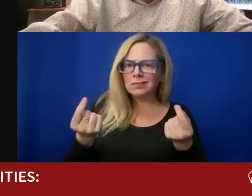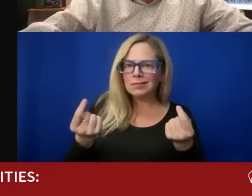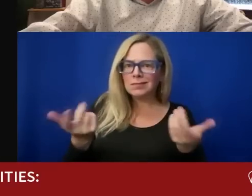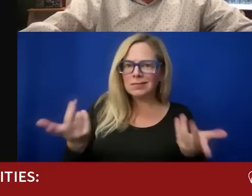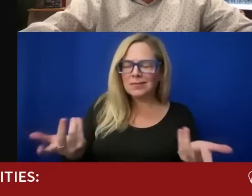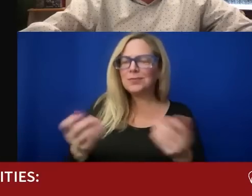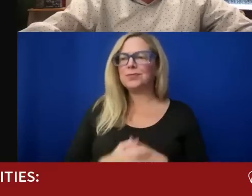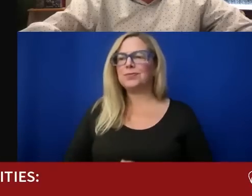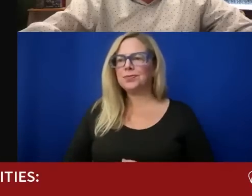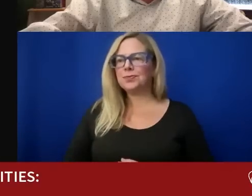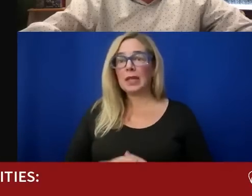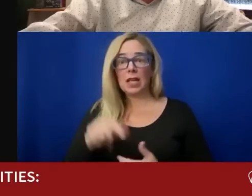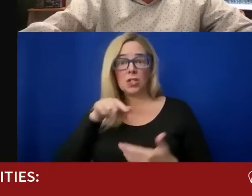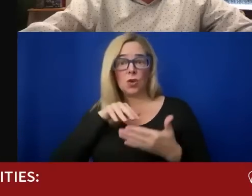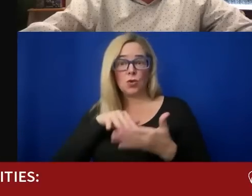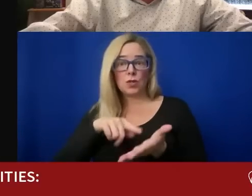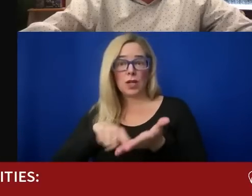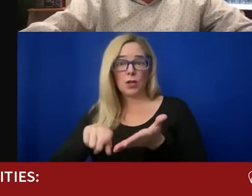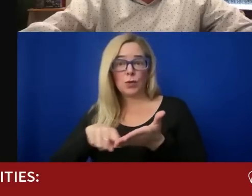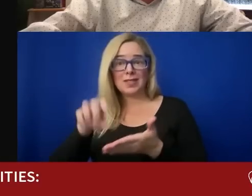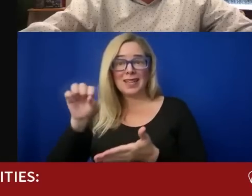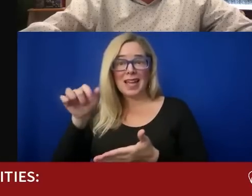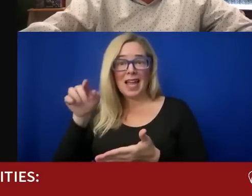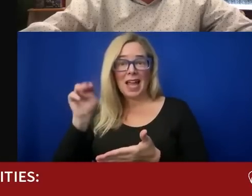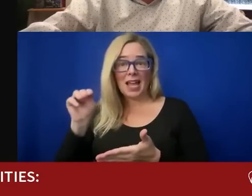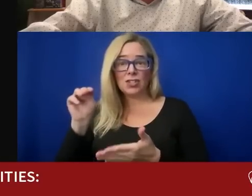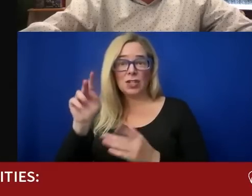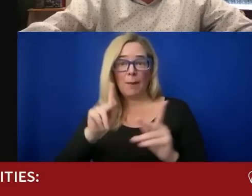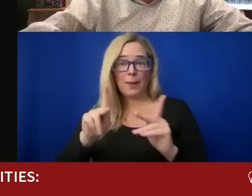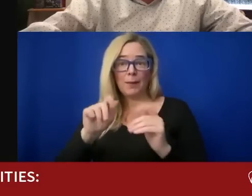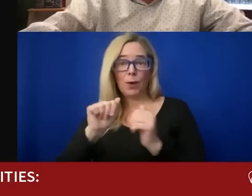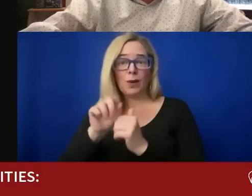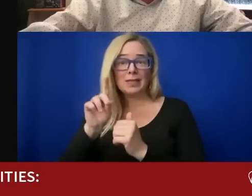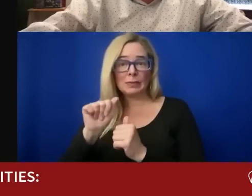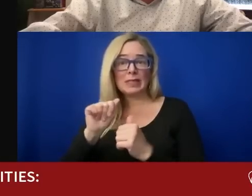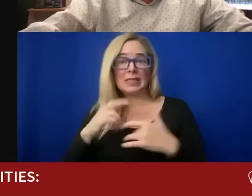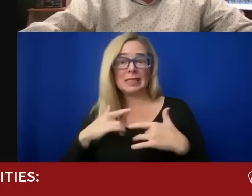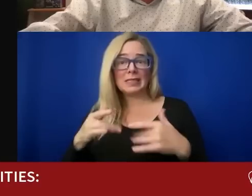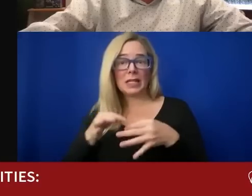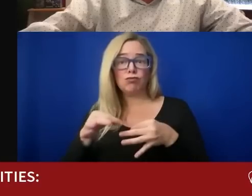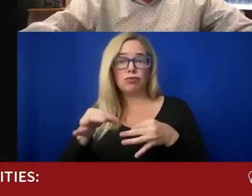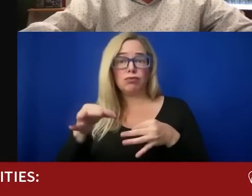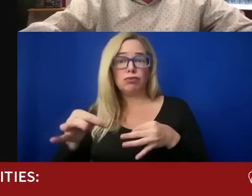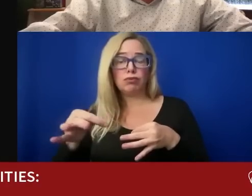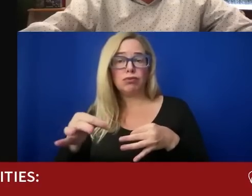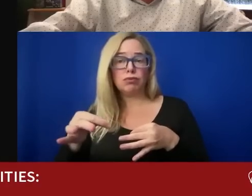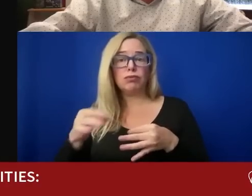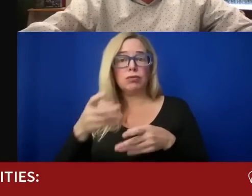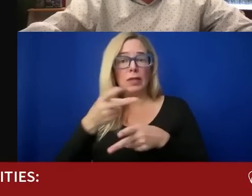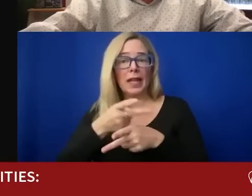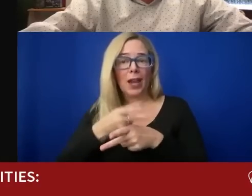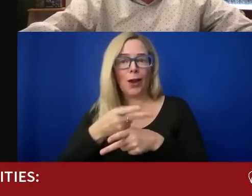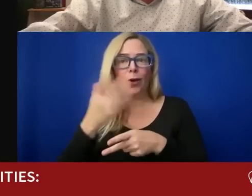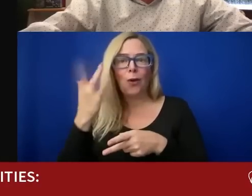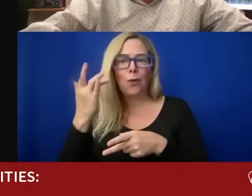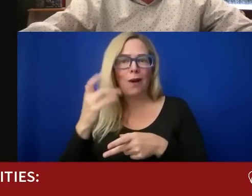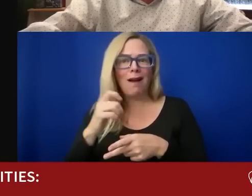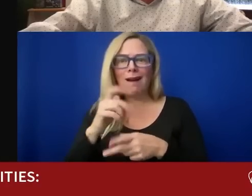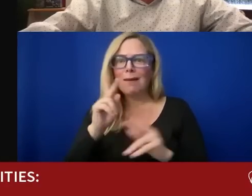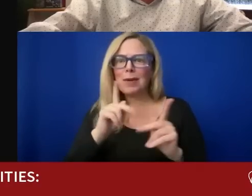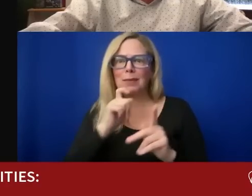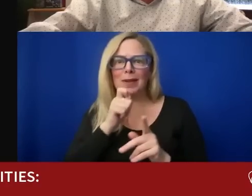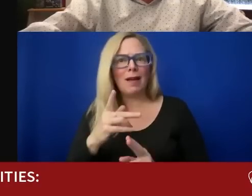that SGM people with disabilities were more likely to delay care because of disrespect or mistreatment. And we found that research is really showing